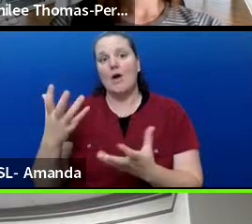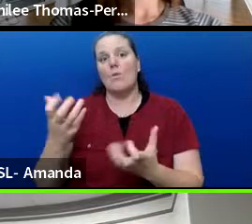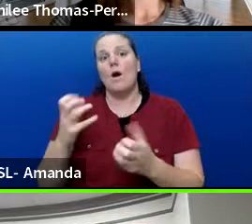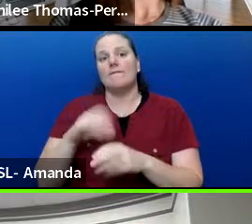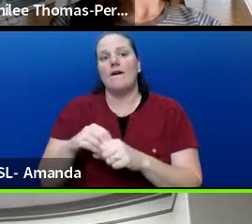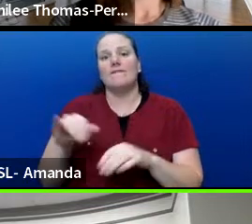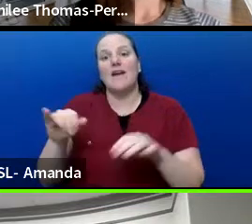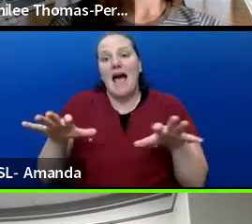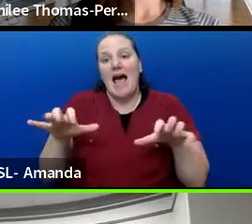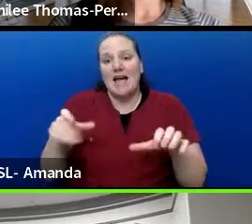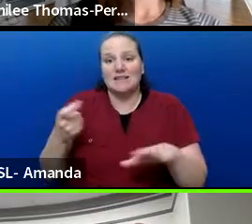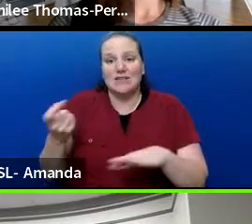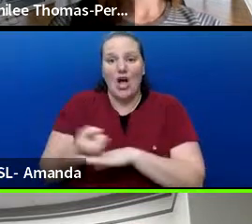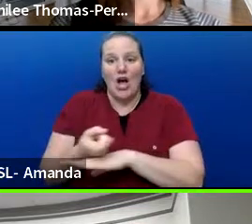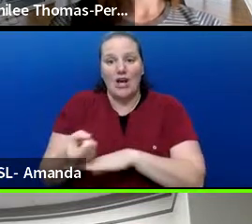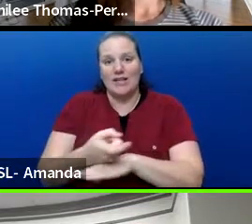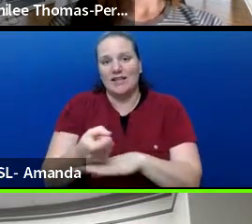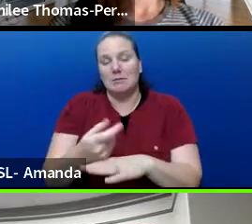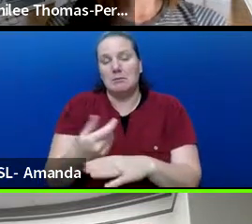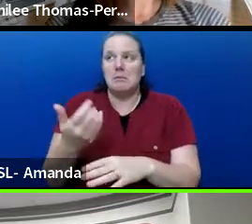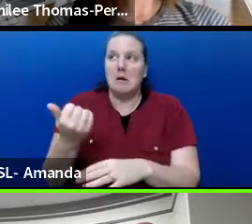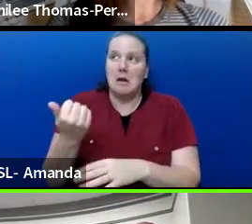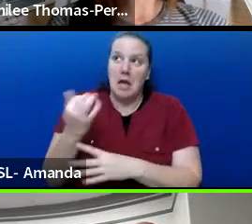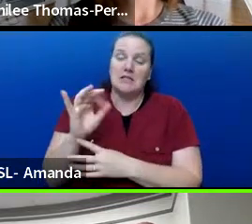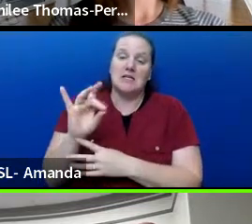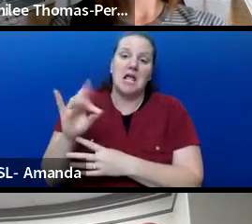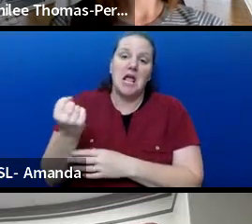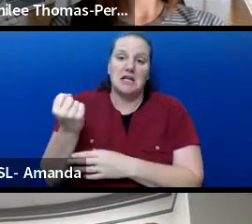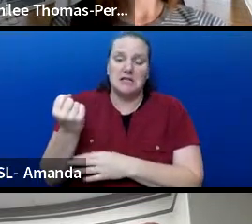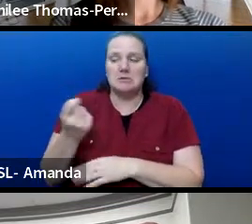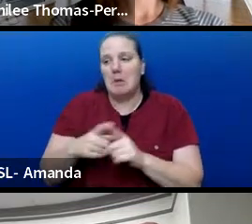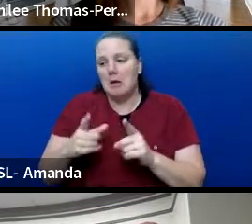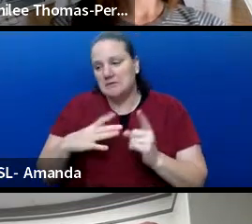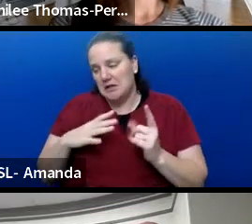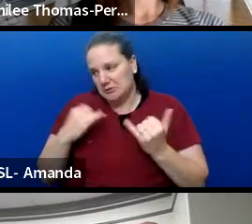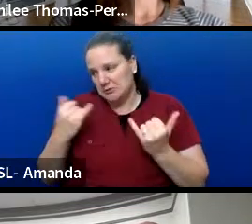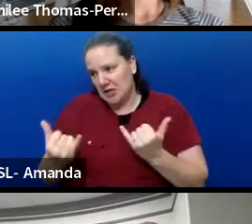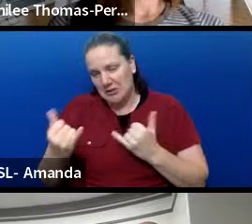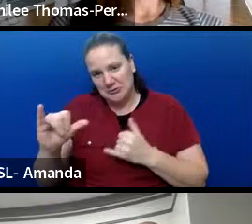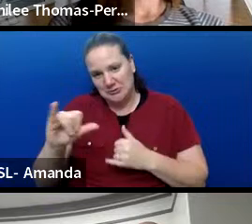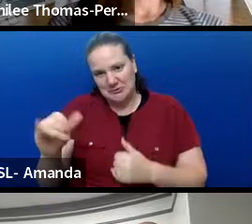player, particularly in 1980, but we'll do it today too.